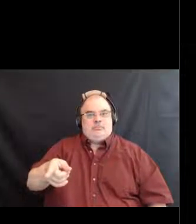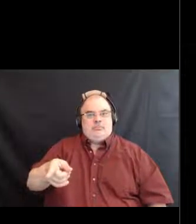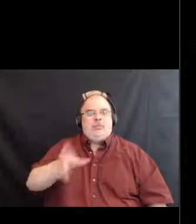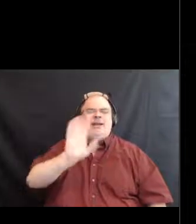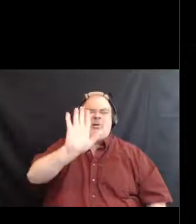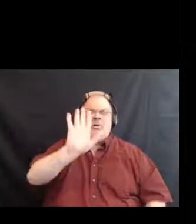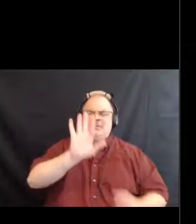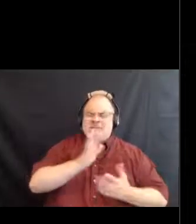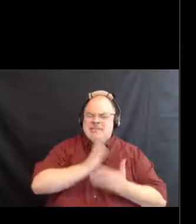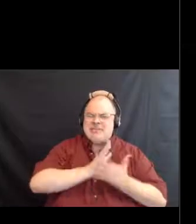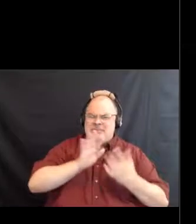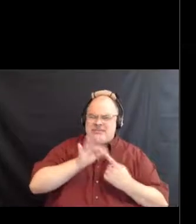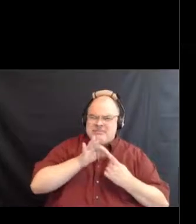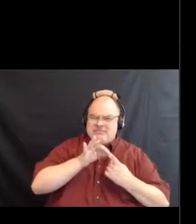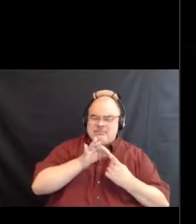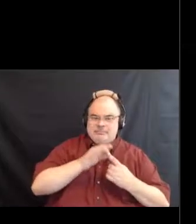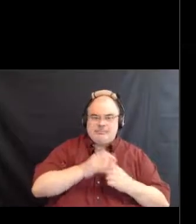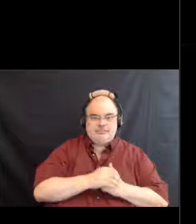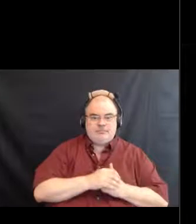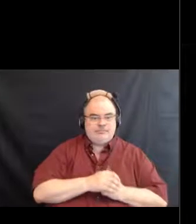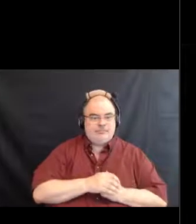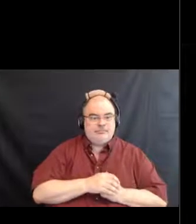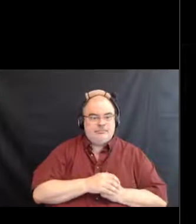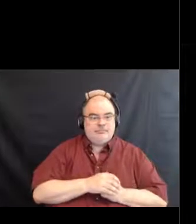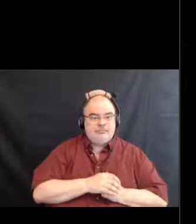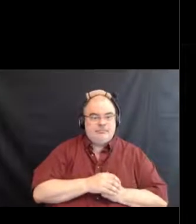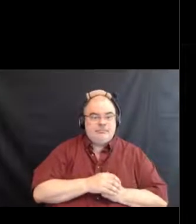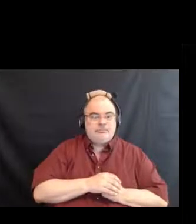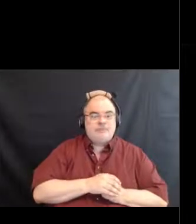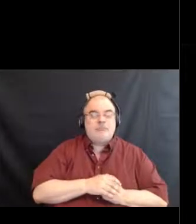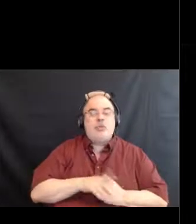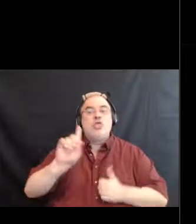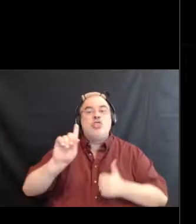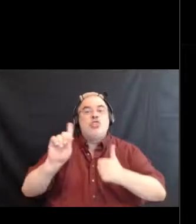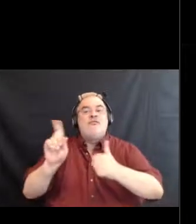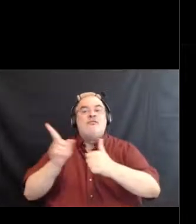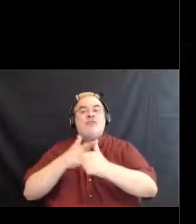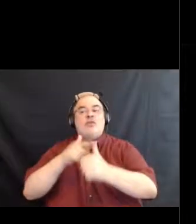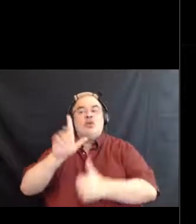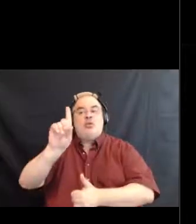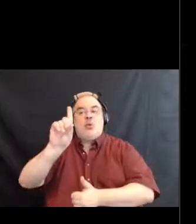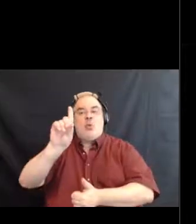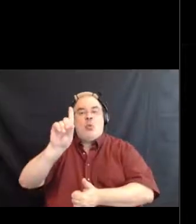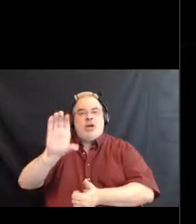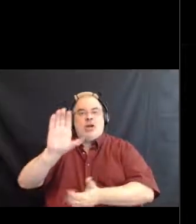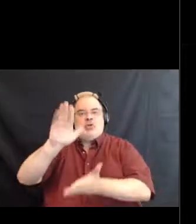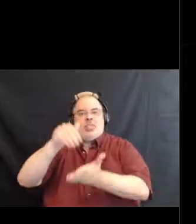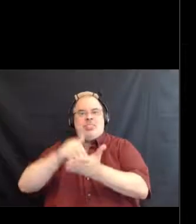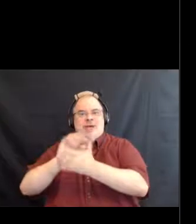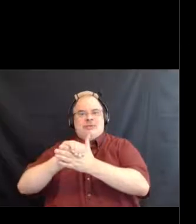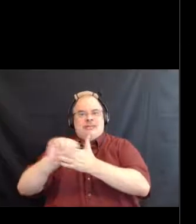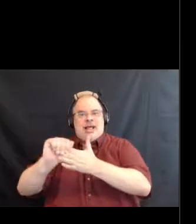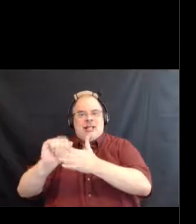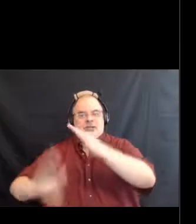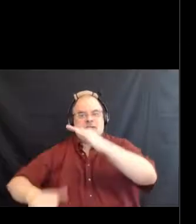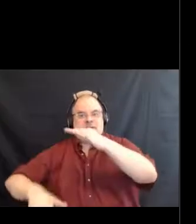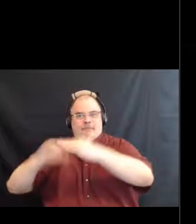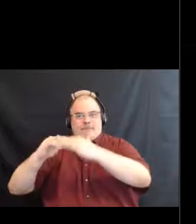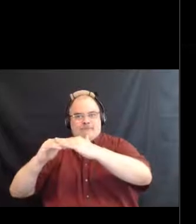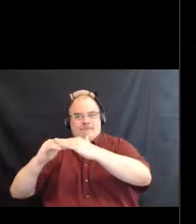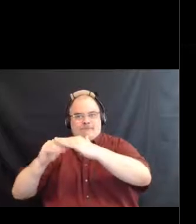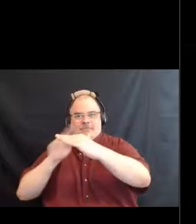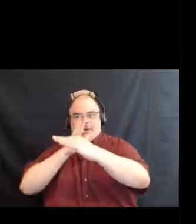exceptions. The first $100,000 in the ABLE account doesn't count as a resource, so once you hit that threshold, anything above that